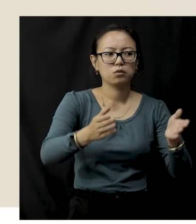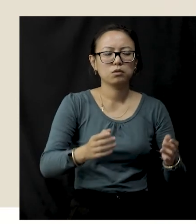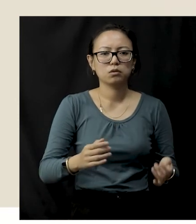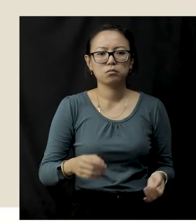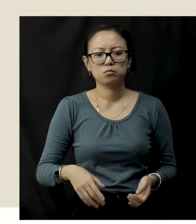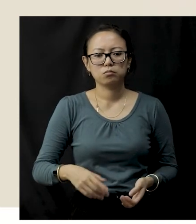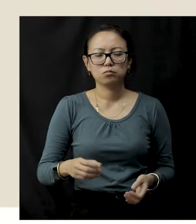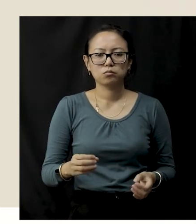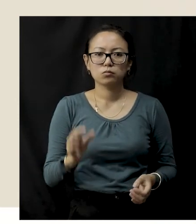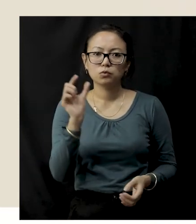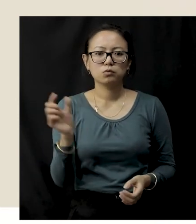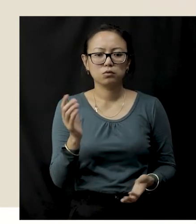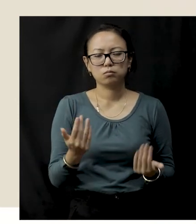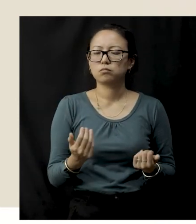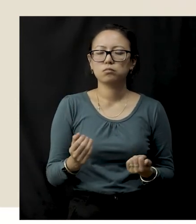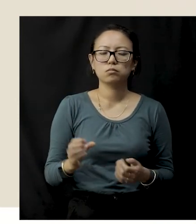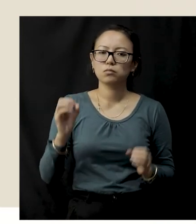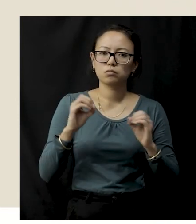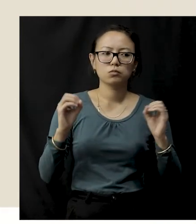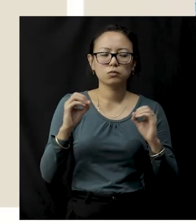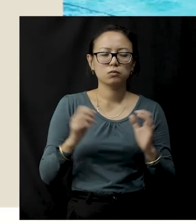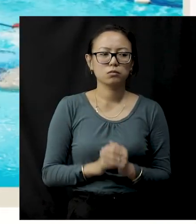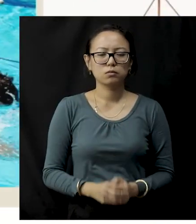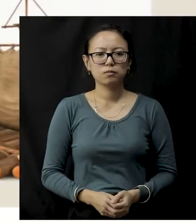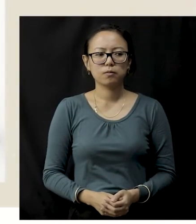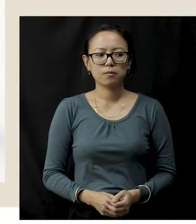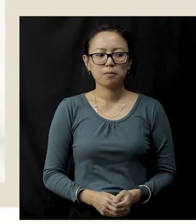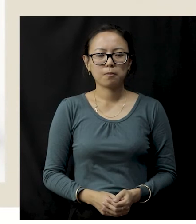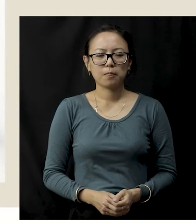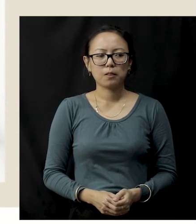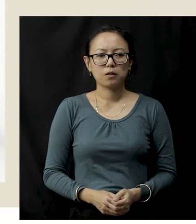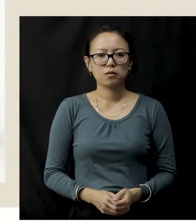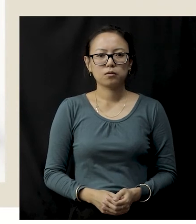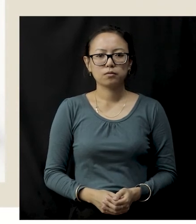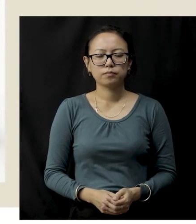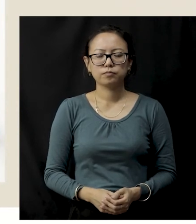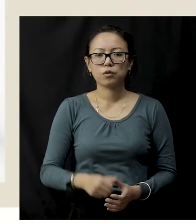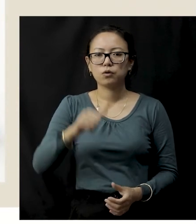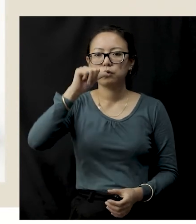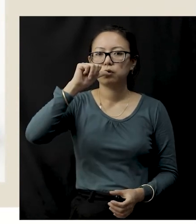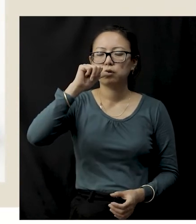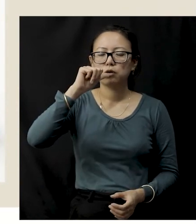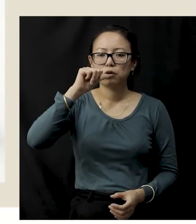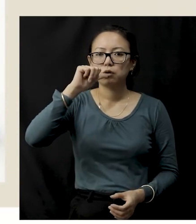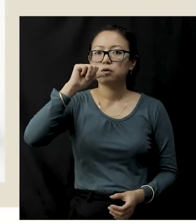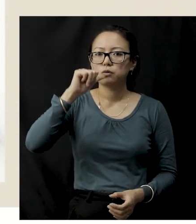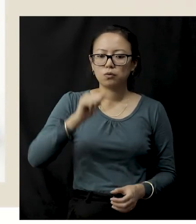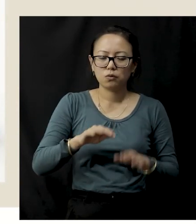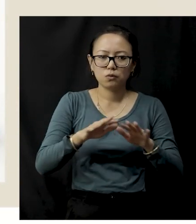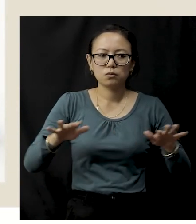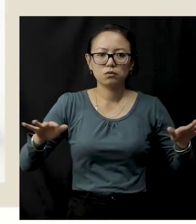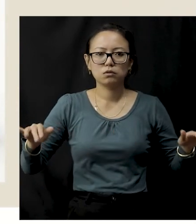all right? So this is only for certain areas, all right? Then I told you about this floating